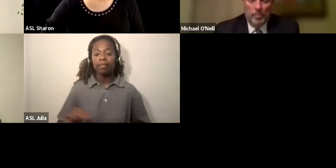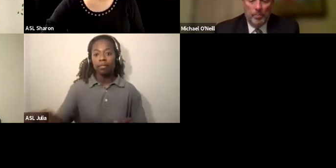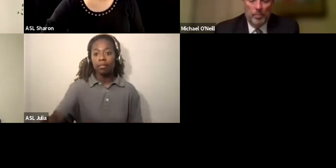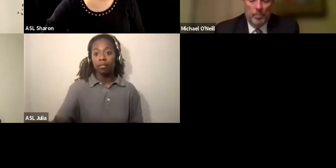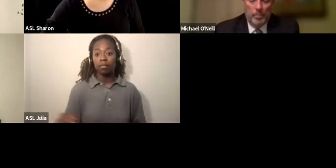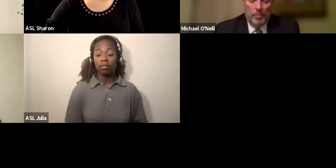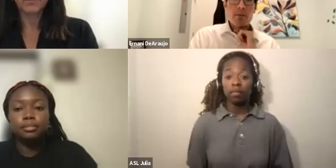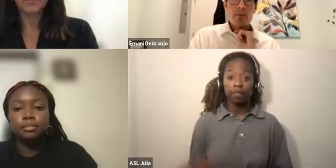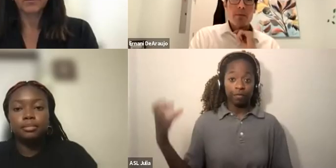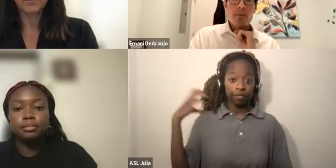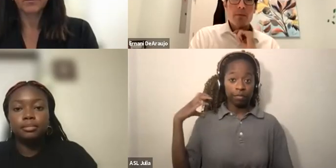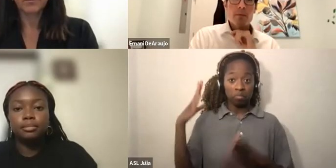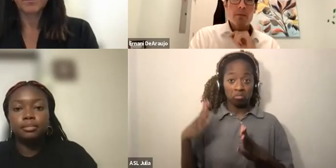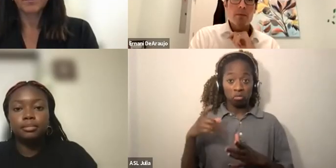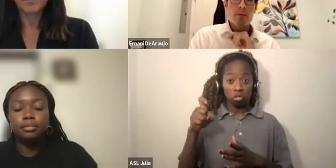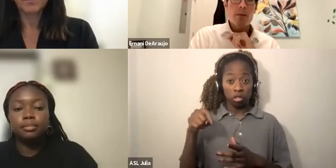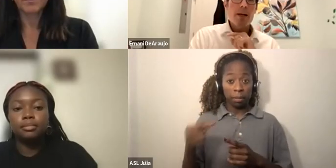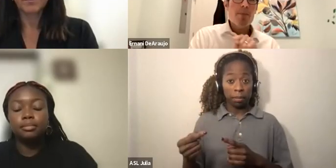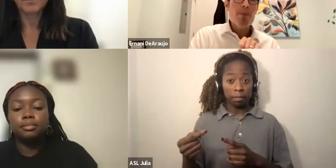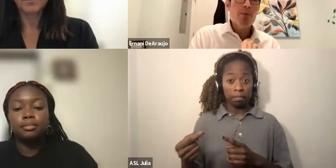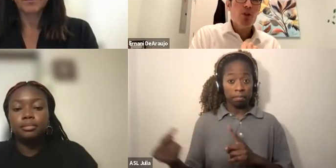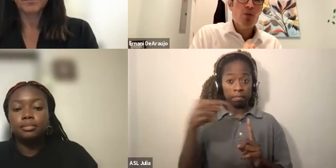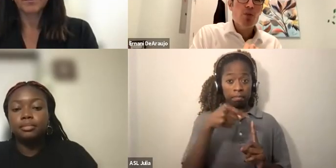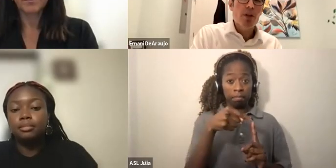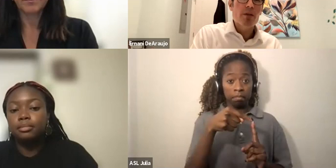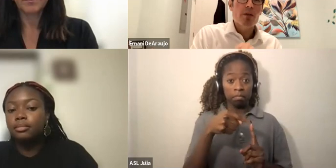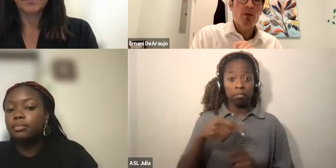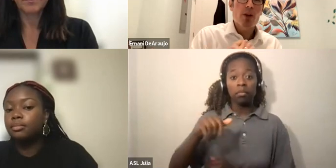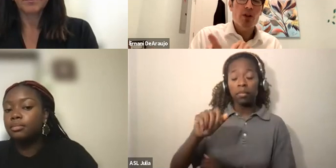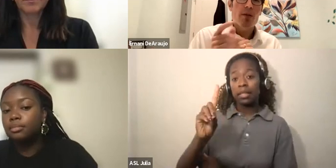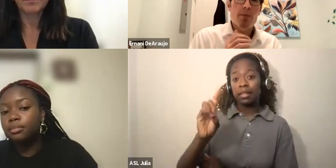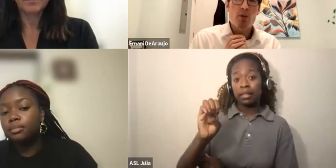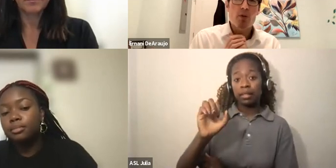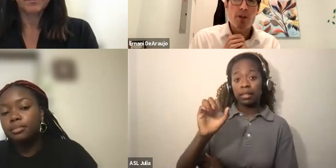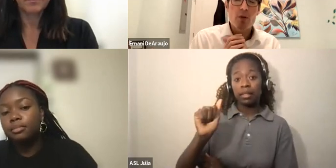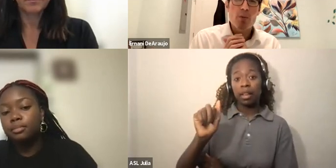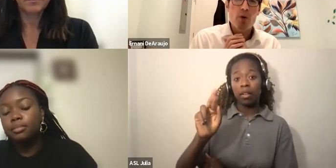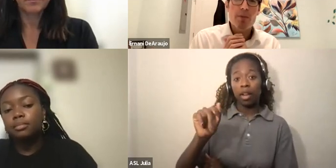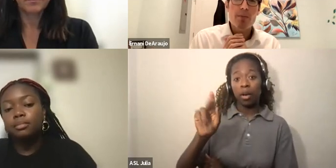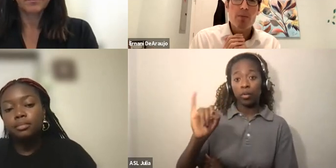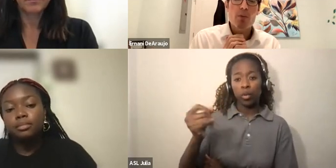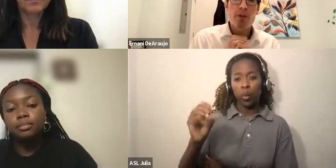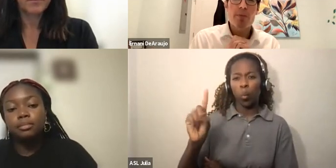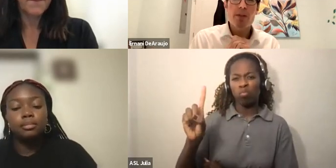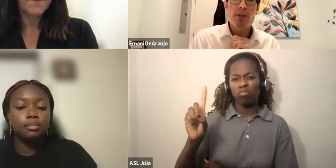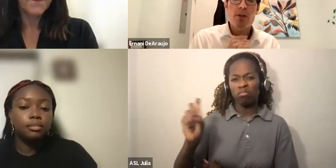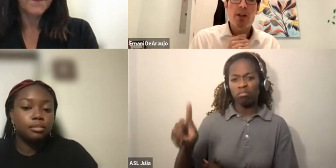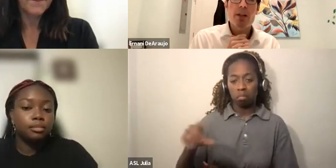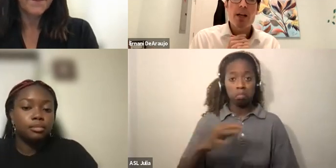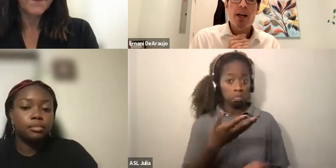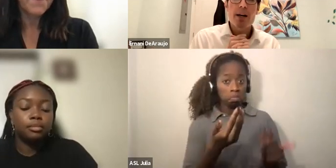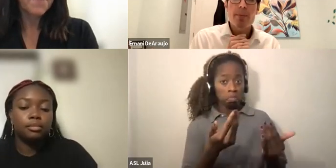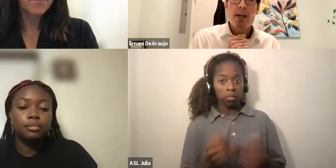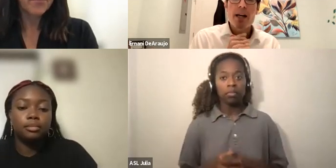so shall i go back again um madam chair just one question just mr no mention the recording okay